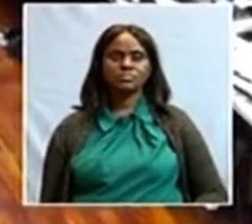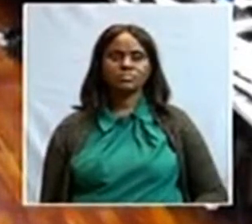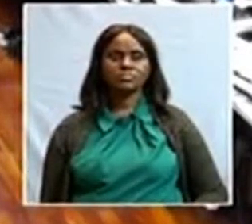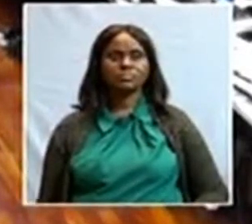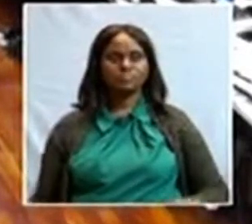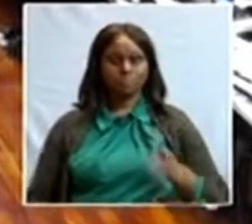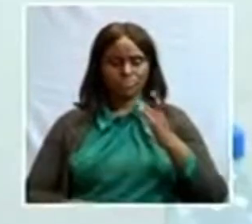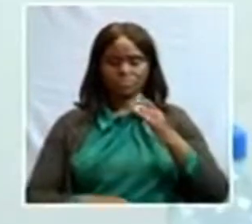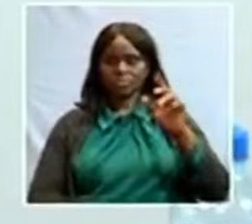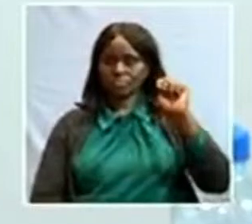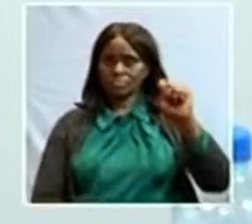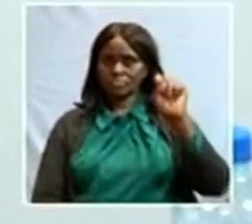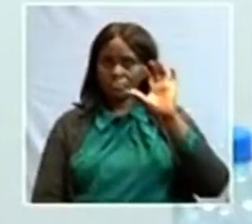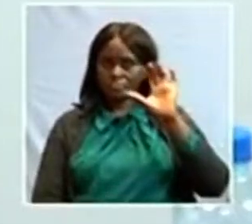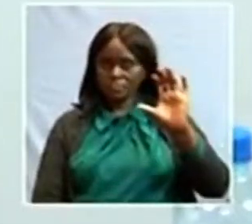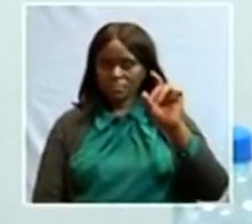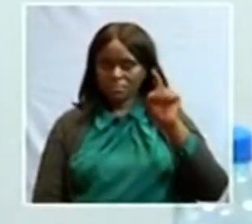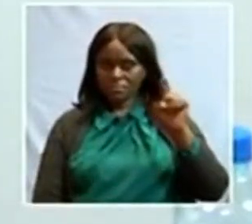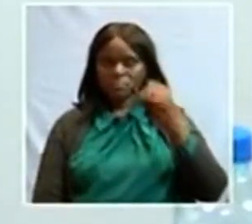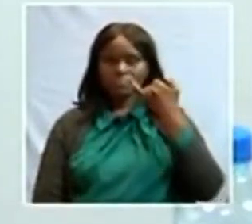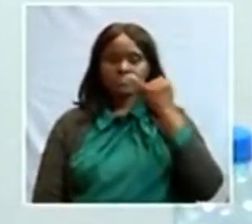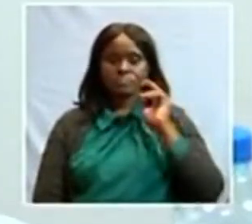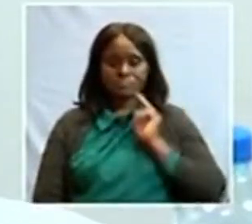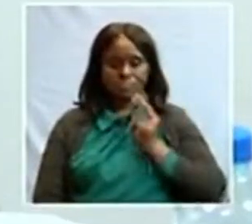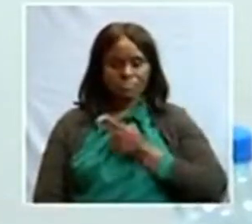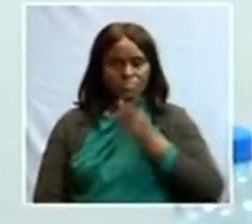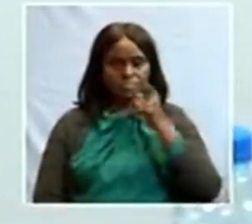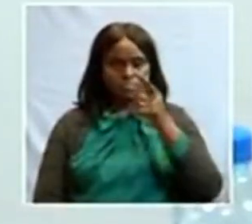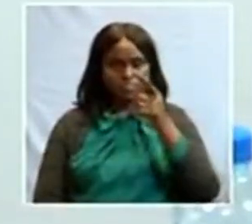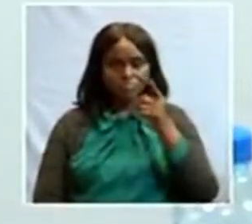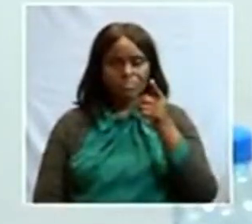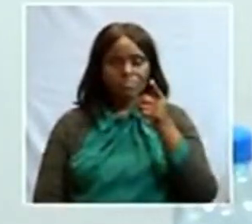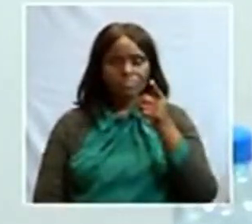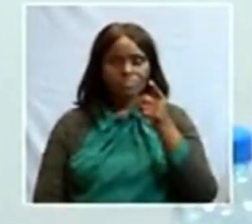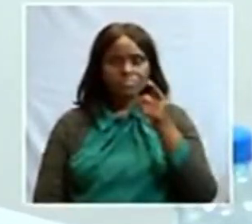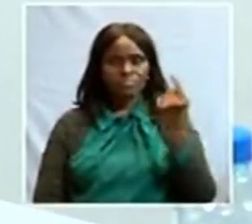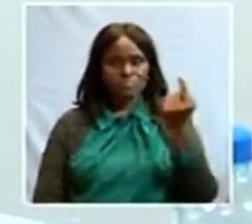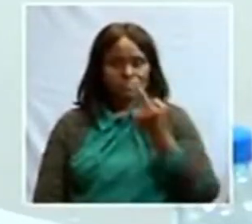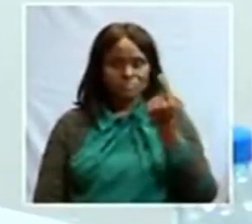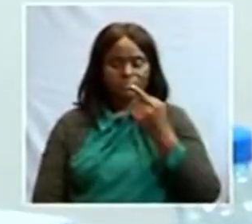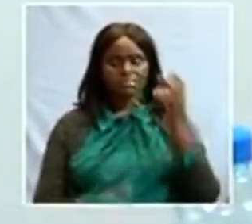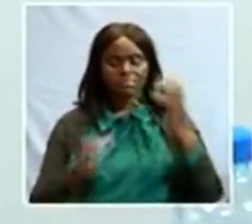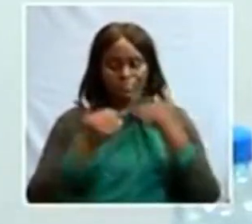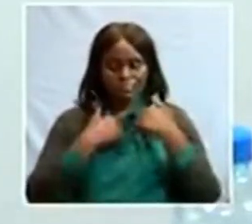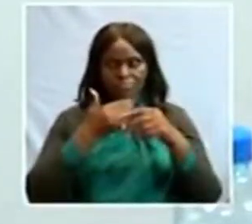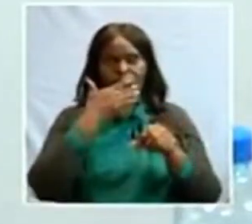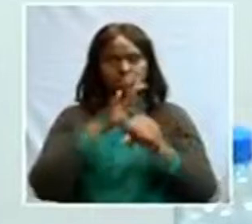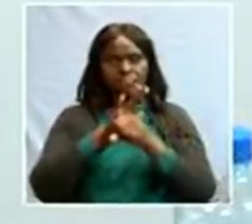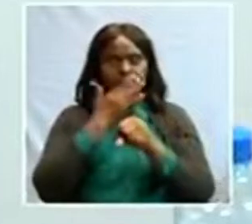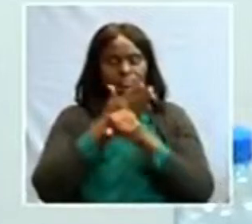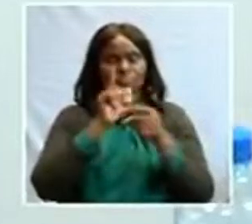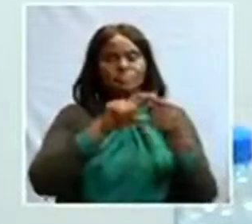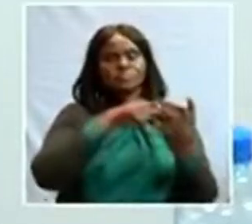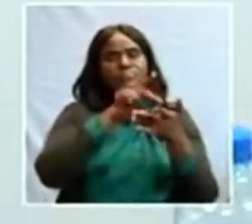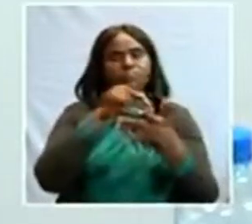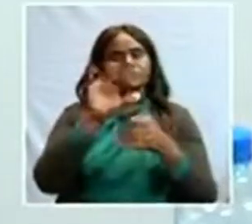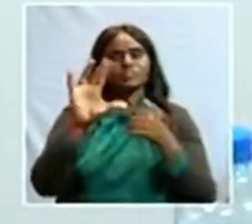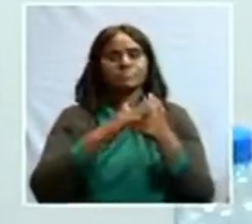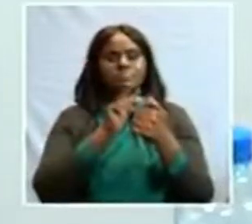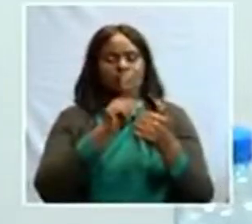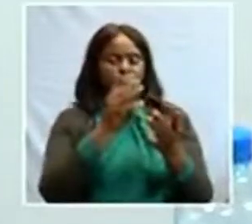the town clerk is telling us that the council has committed to pay back these